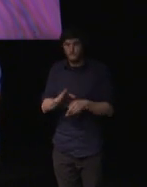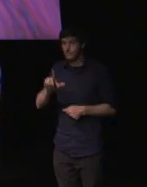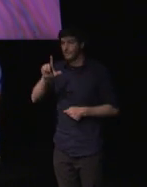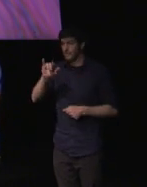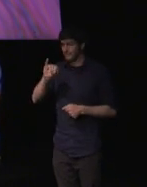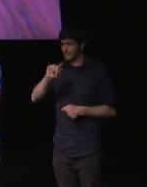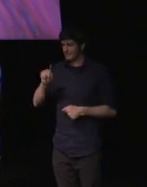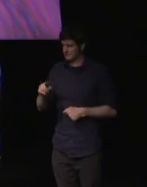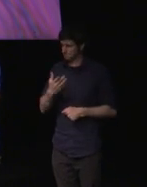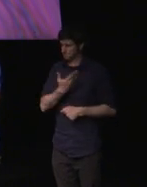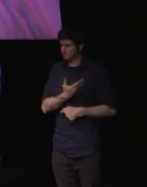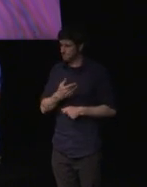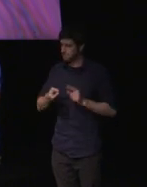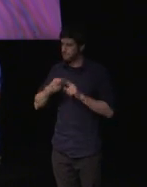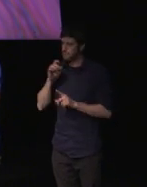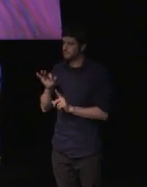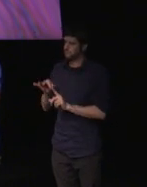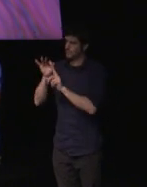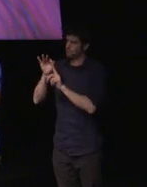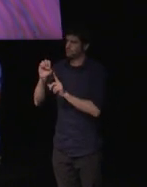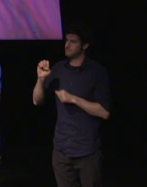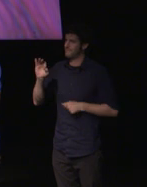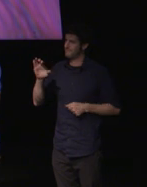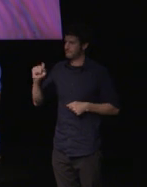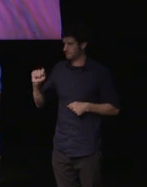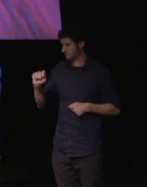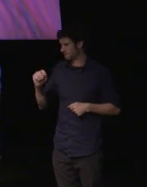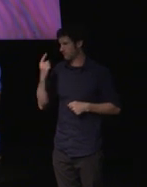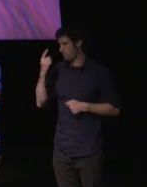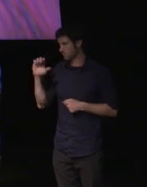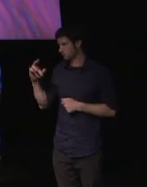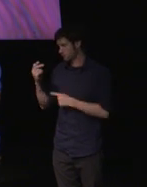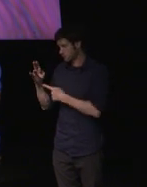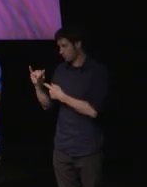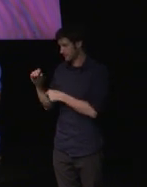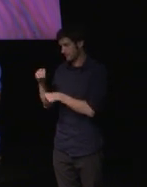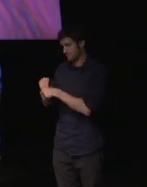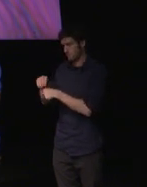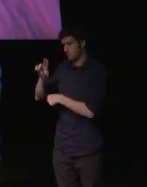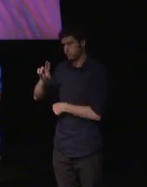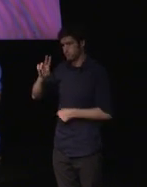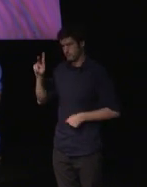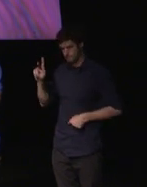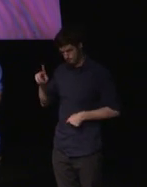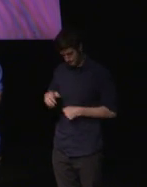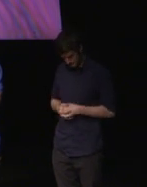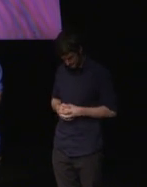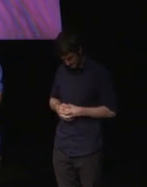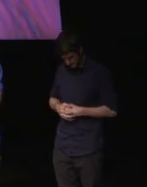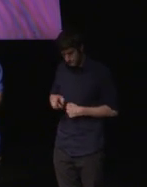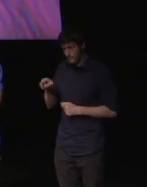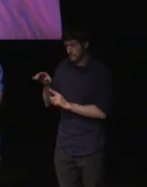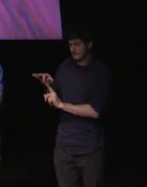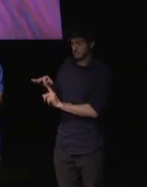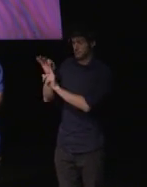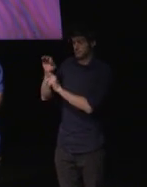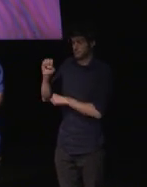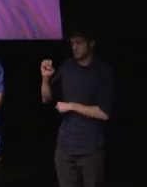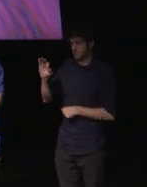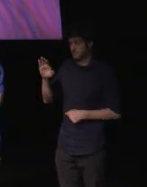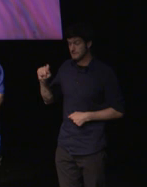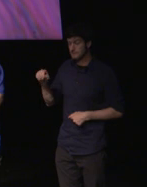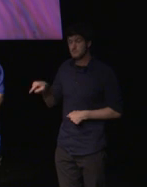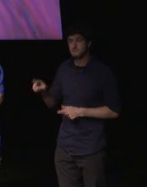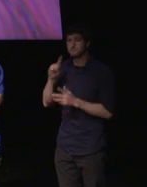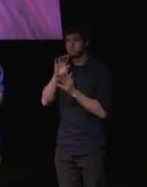Effect. They're a charity that we worked with in the UK. Special Effect are always very important to us because while they're one of our great